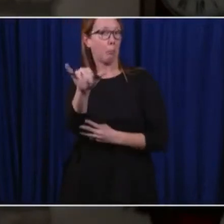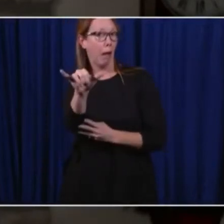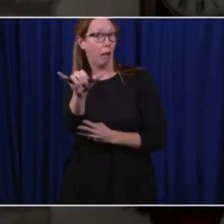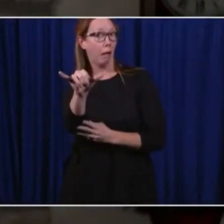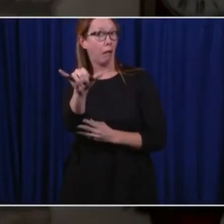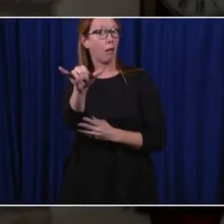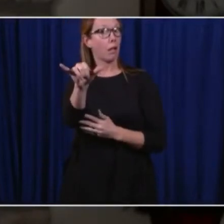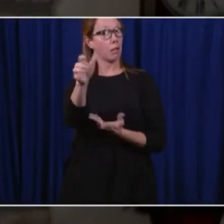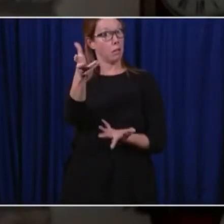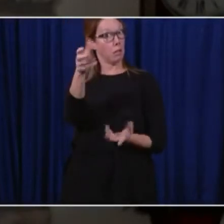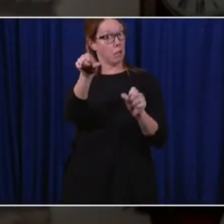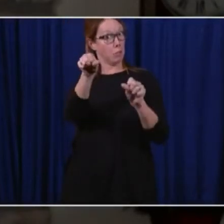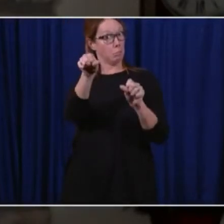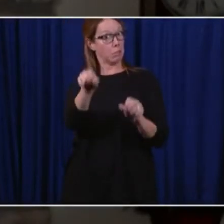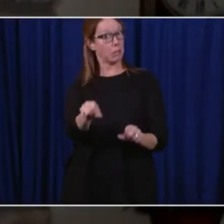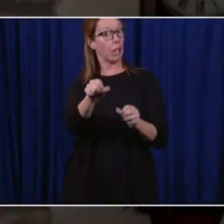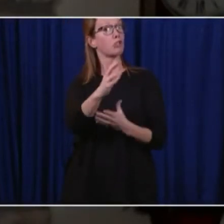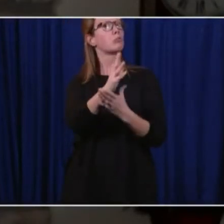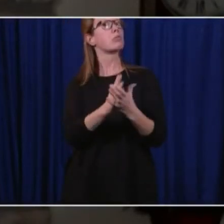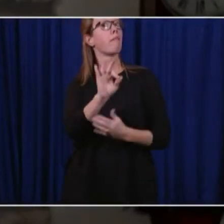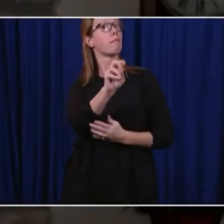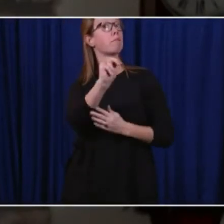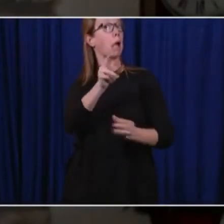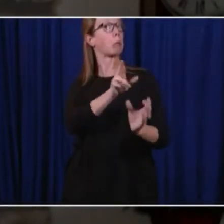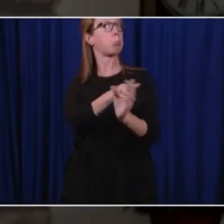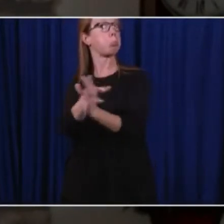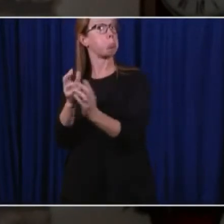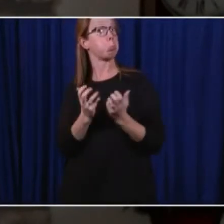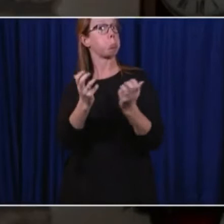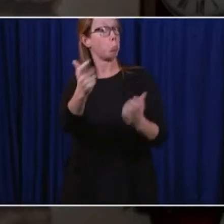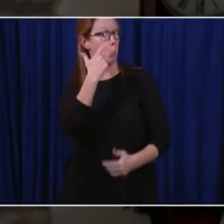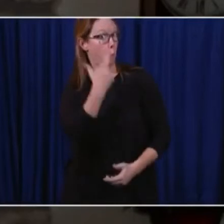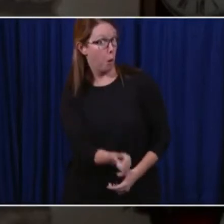could be the potential to have some fans in Nationwide Arena.